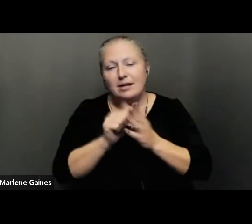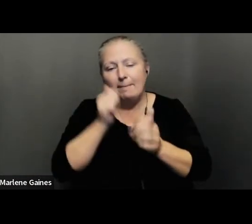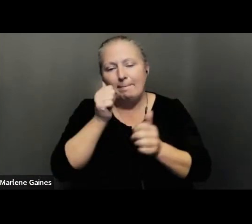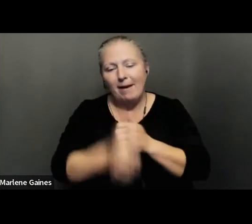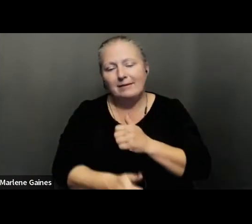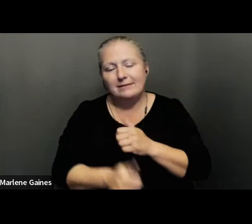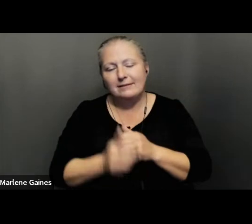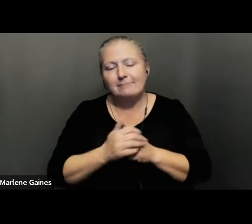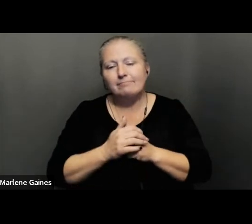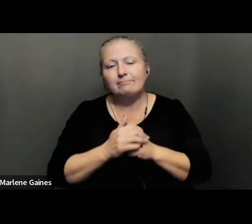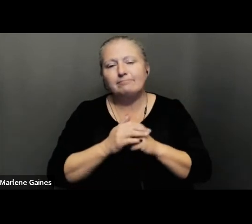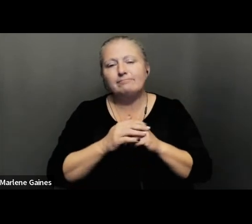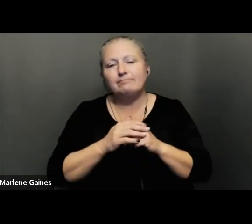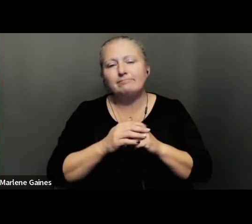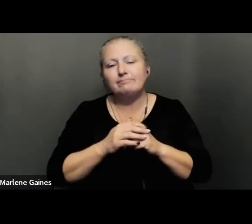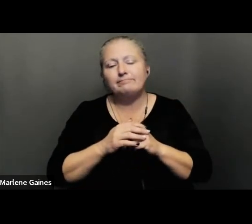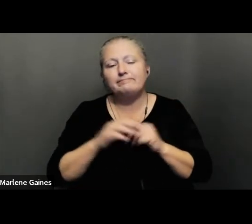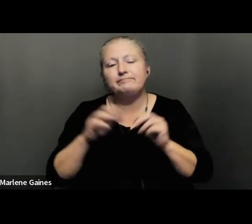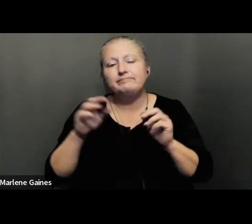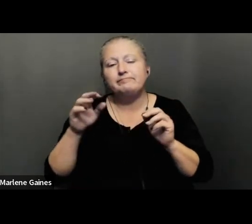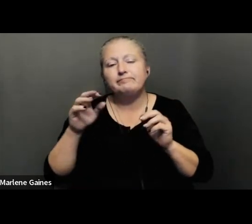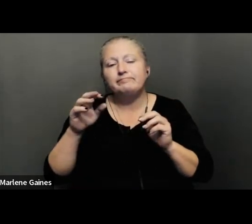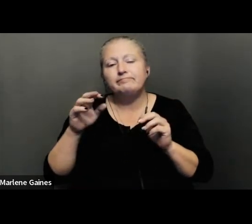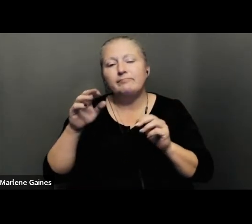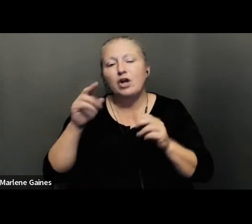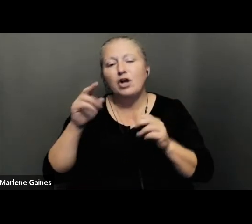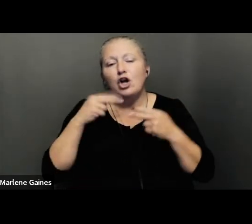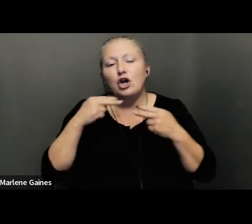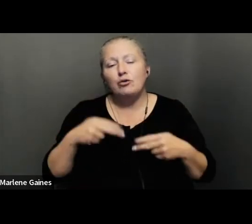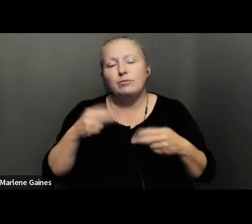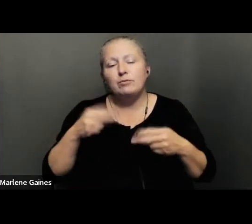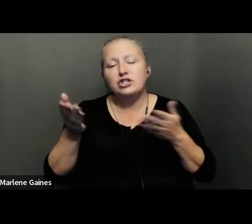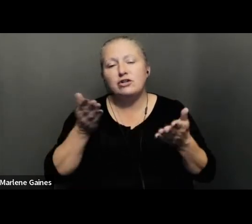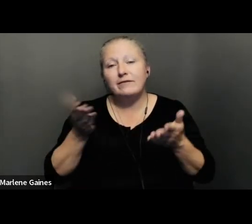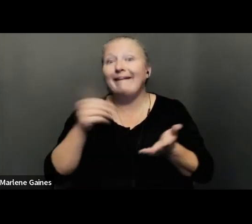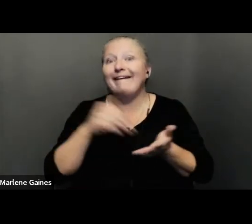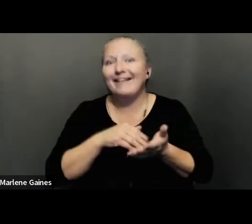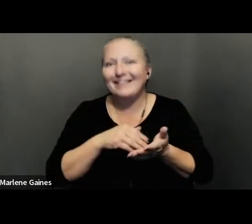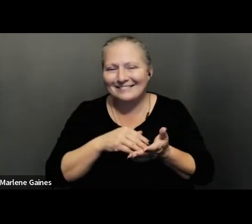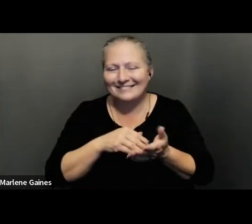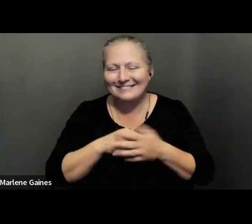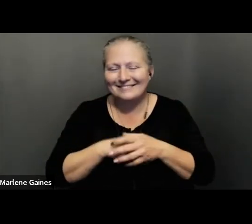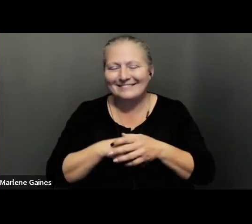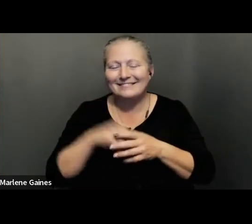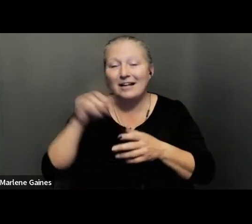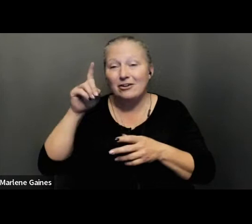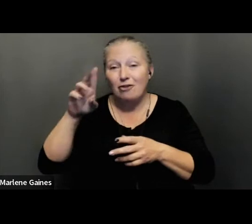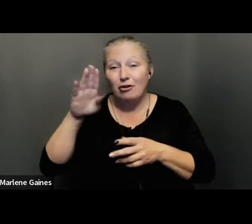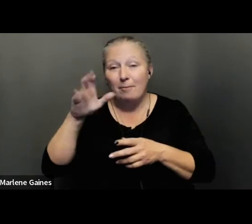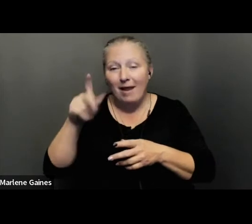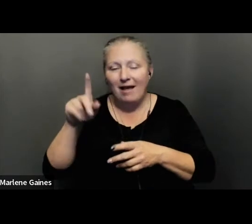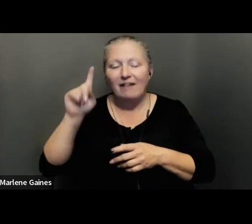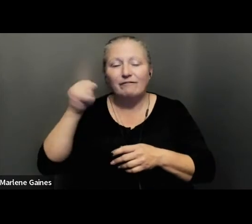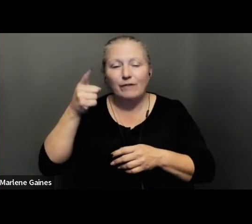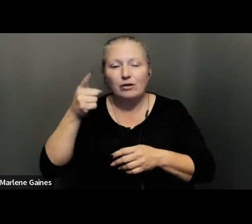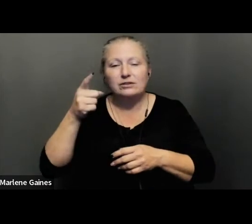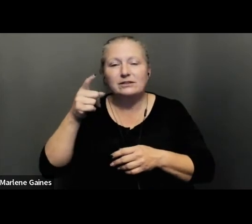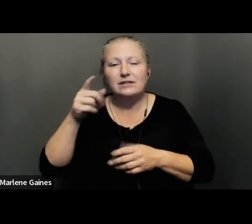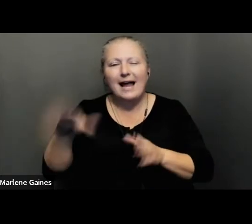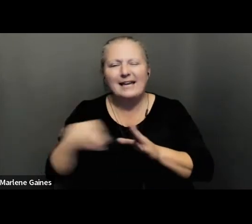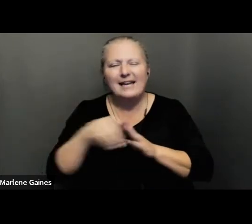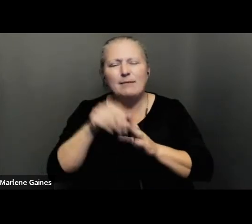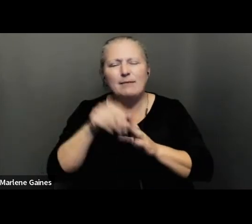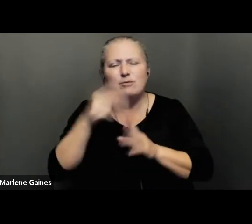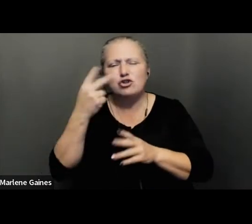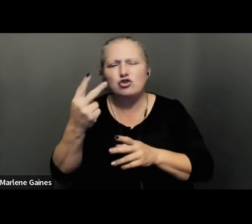passed for personnel. Division of Human Services, again. Dr. Yes, Black. first item is the personnel actions addendum. We have